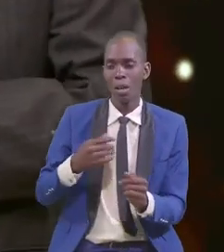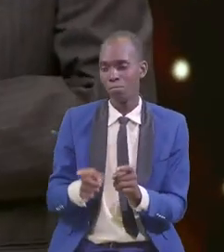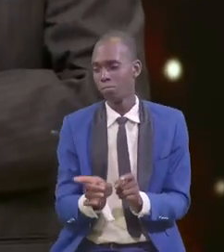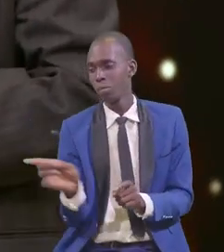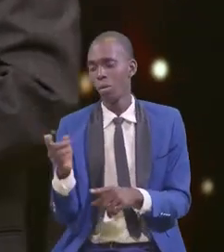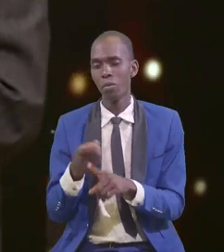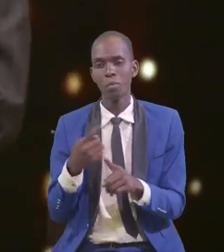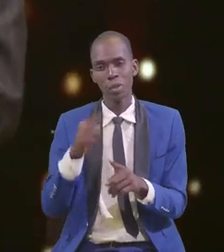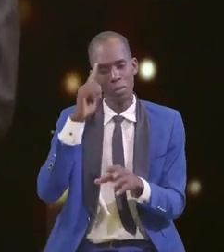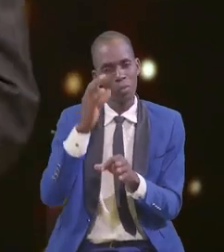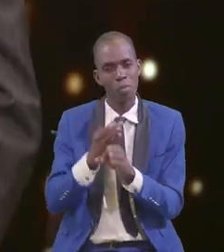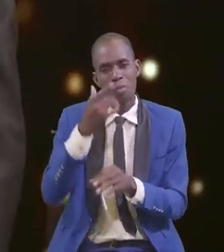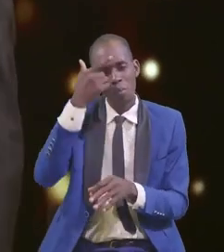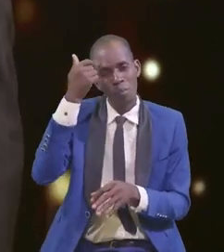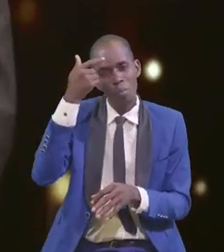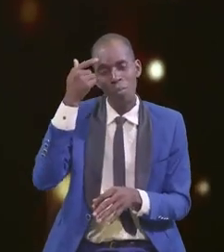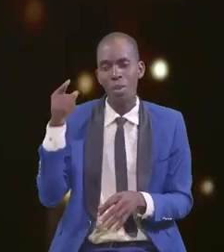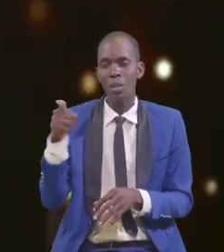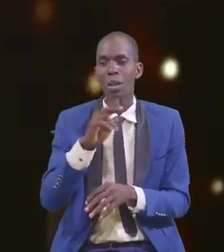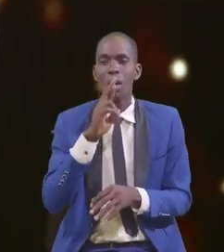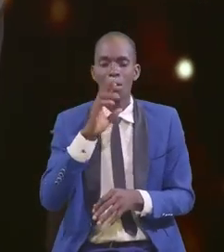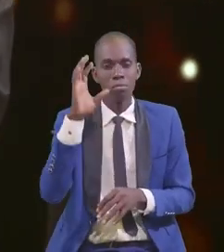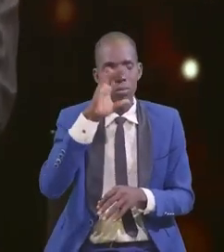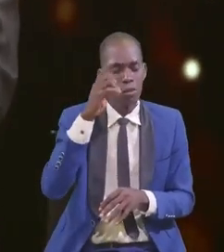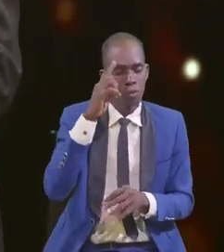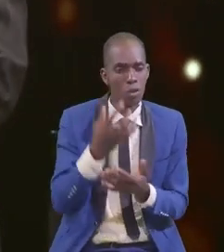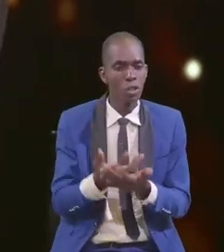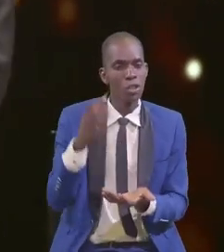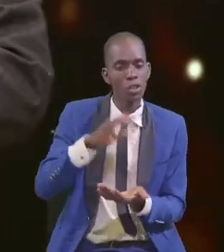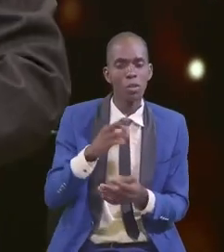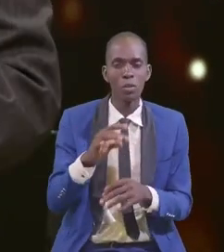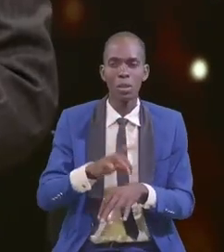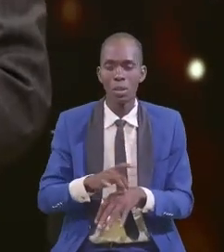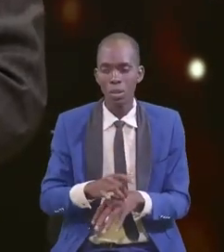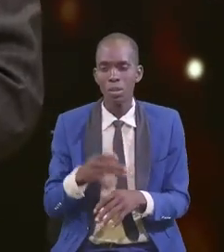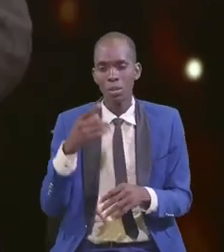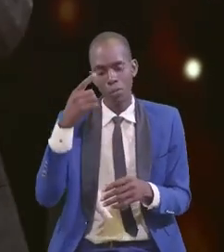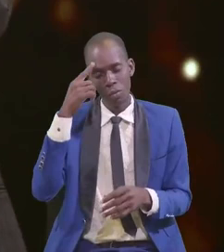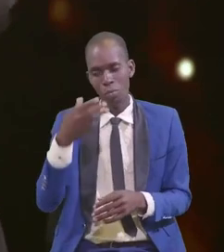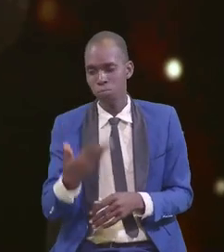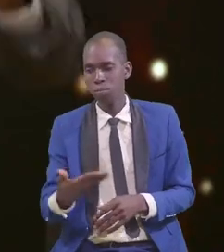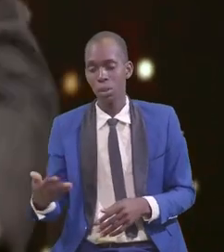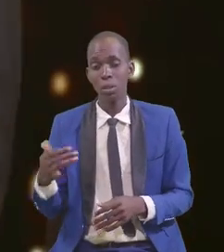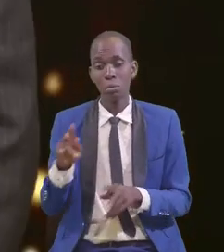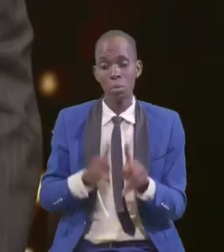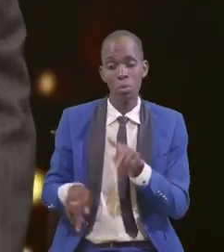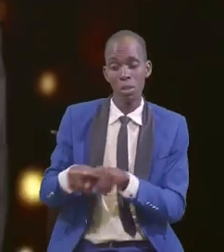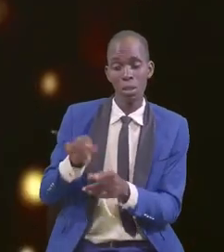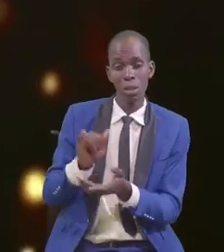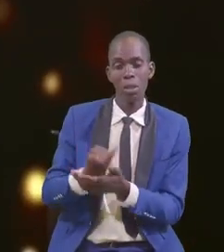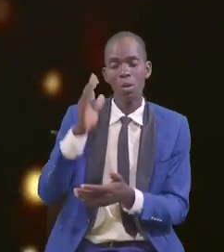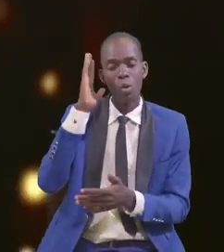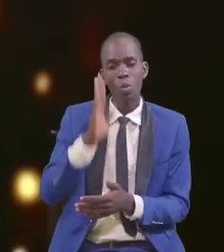pursuing the riches of the world. And it says those people, they will fade away like the grass, the